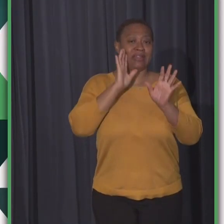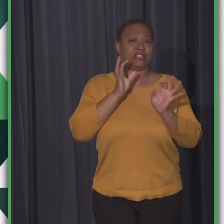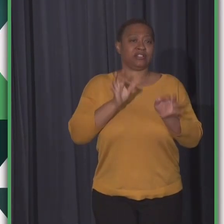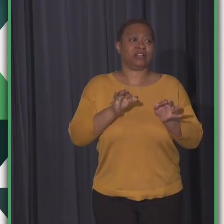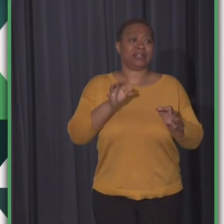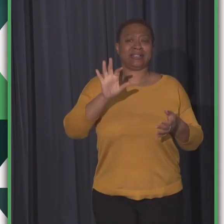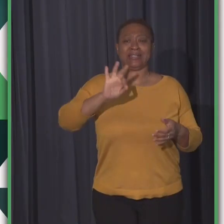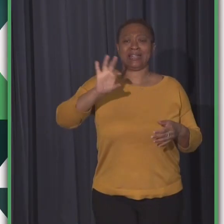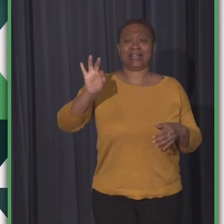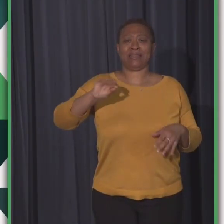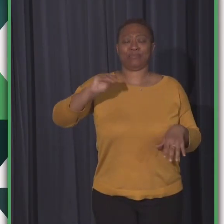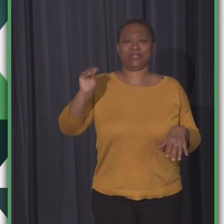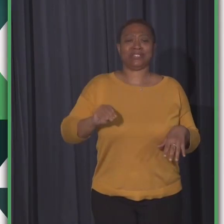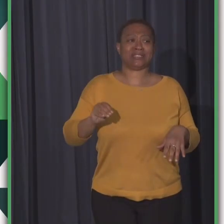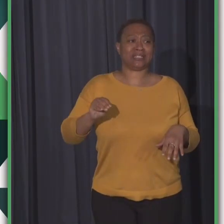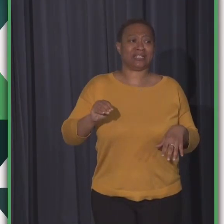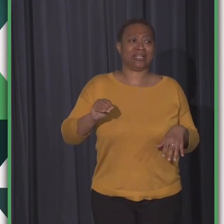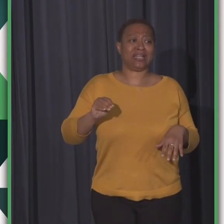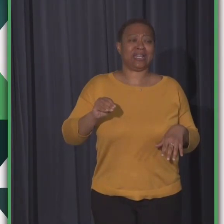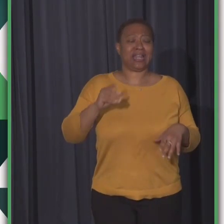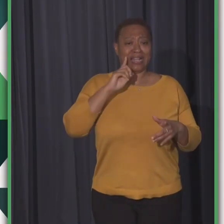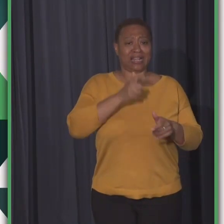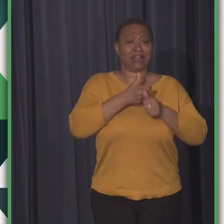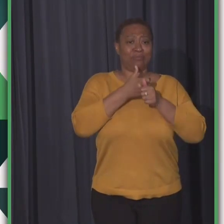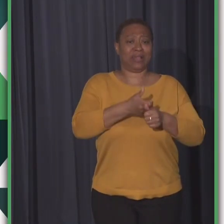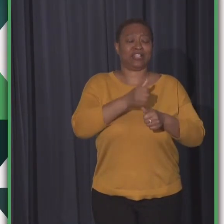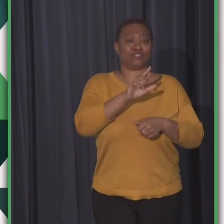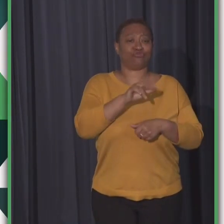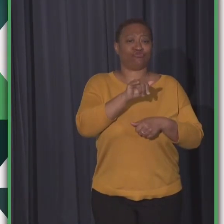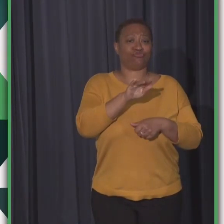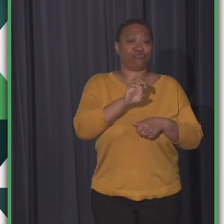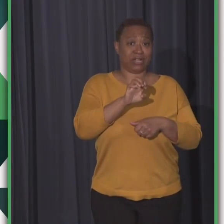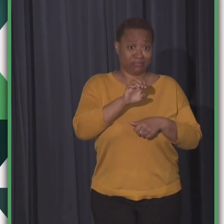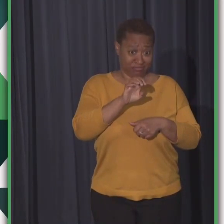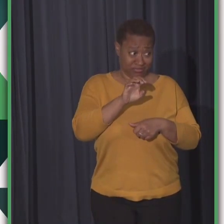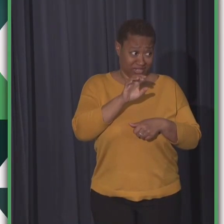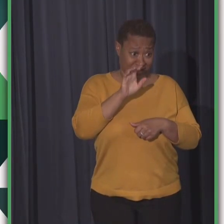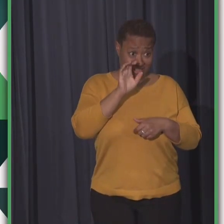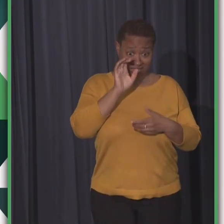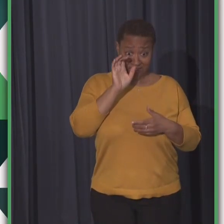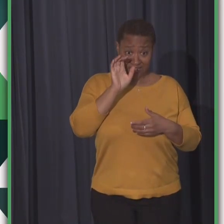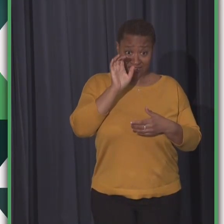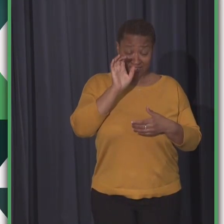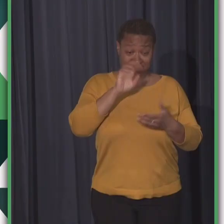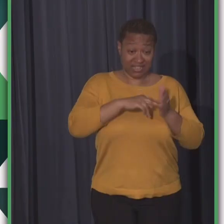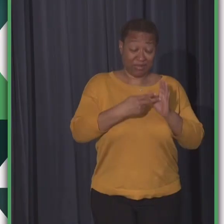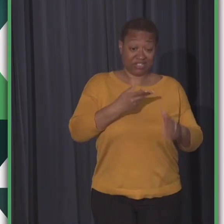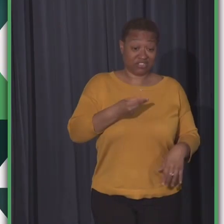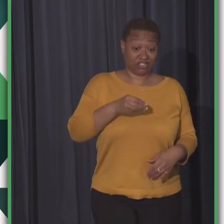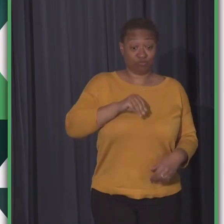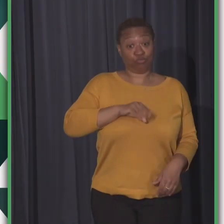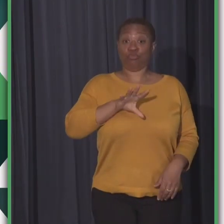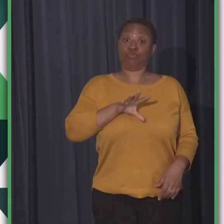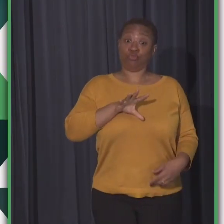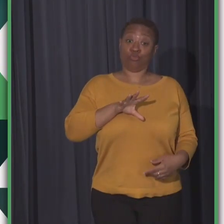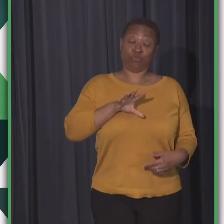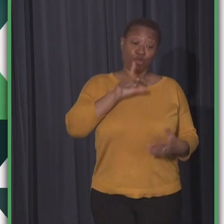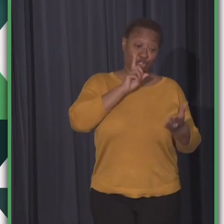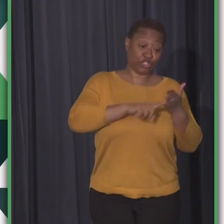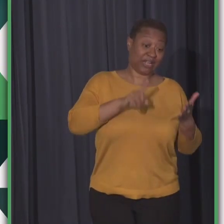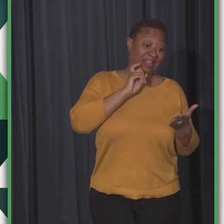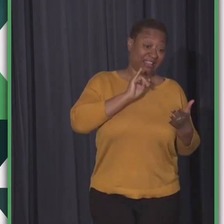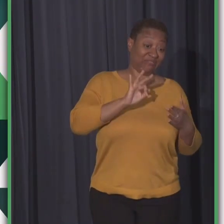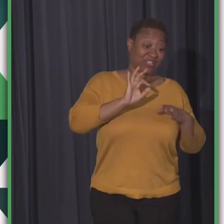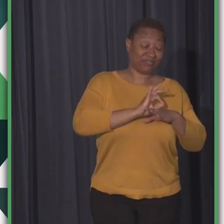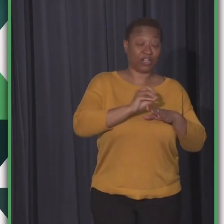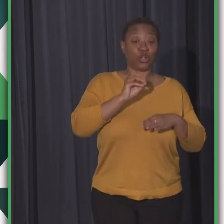is a 99% compliance rate. Is that metric just turning the camera on to make sure it's functioning? Or is